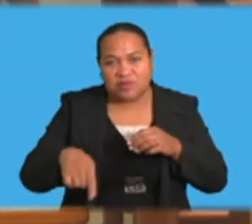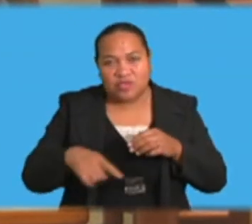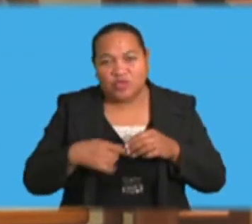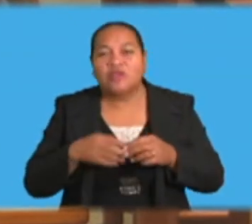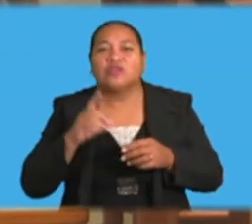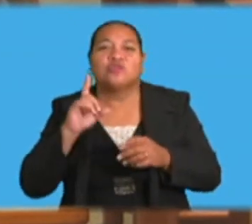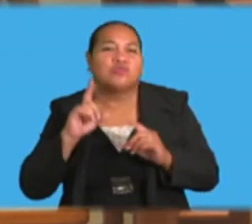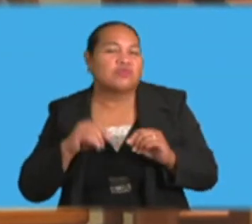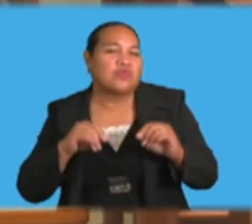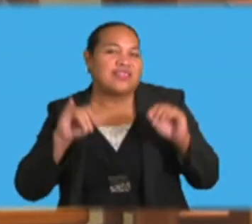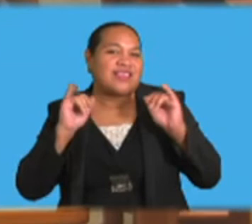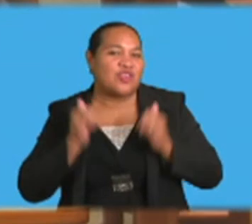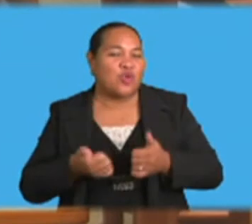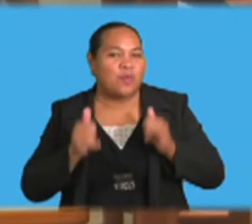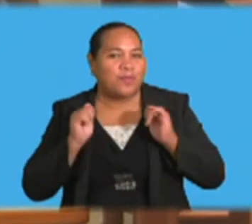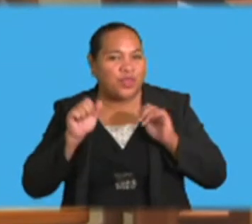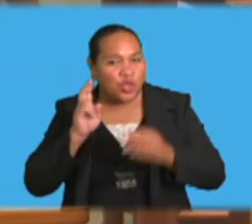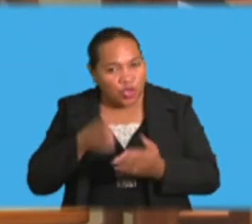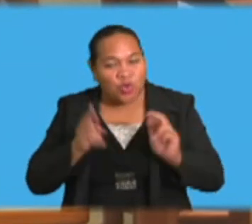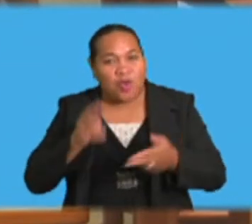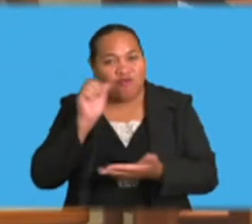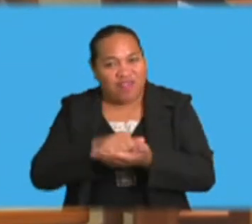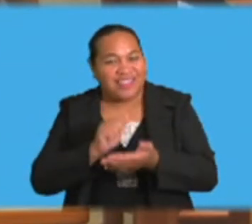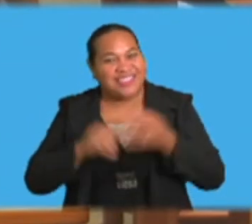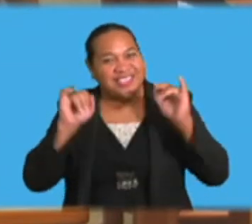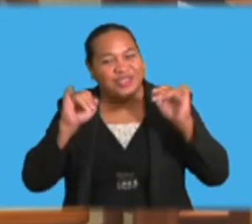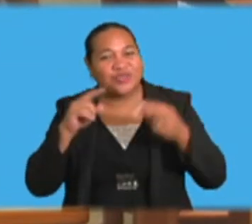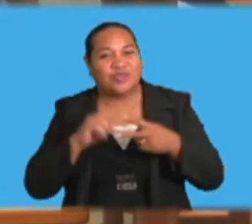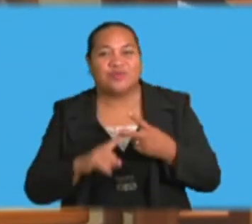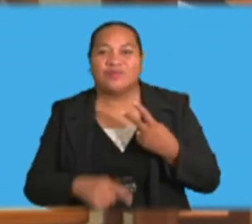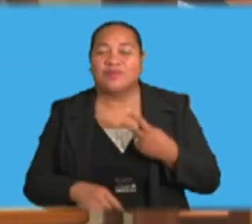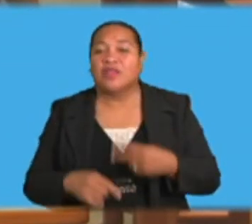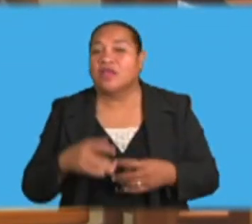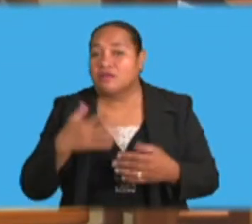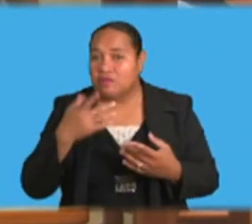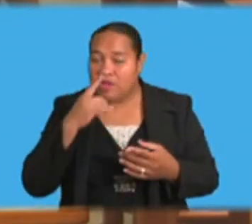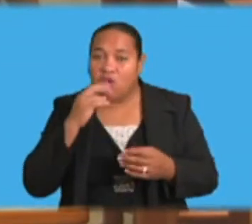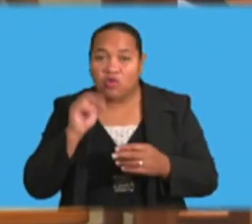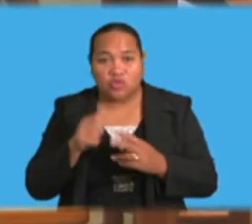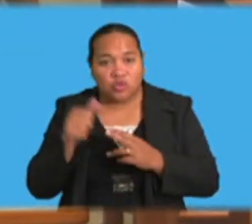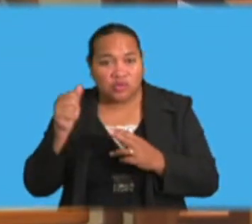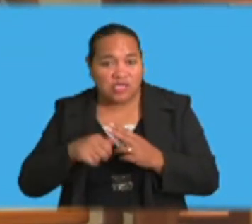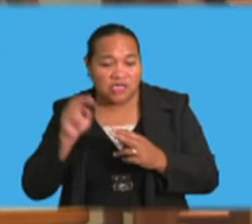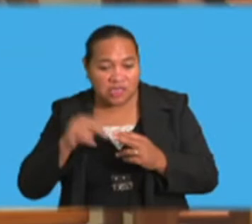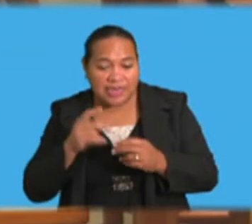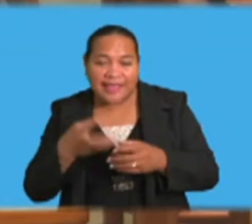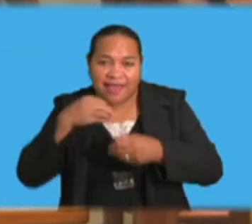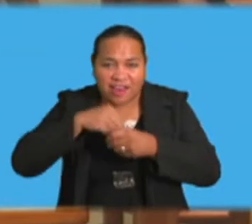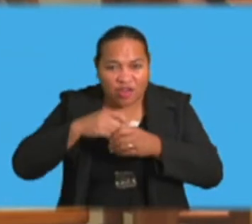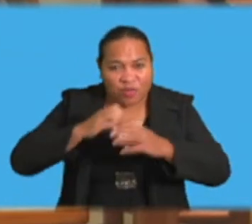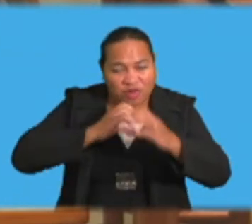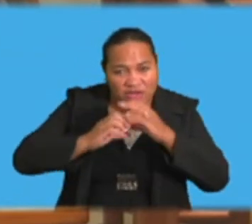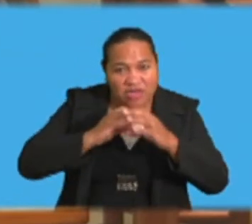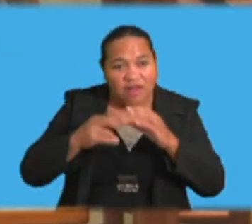human rights issues. The ratification requires comprehensive reporting, and that requires wide internal communication